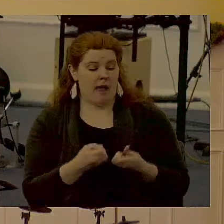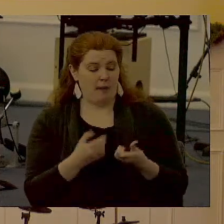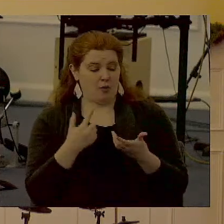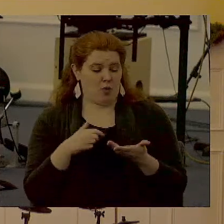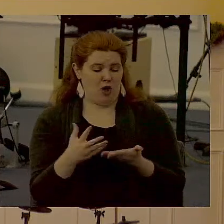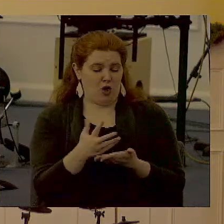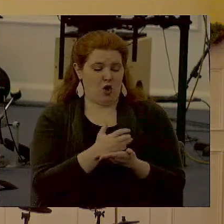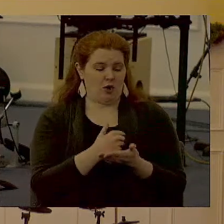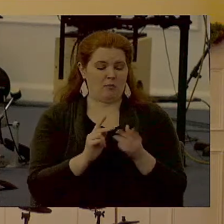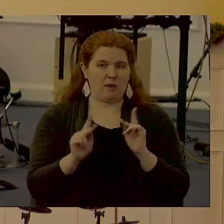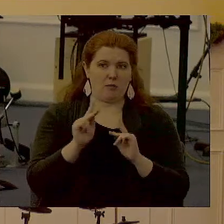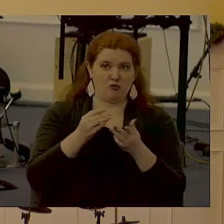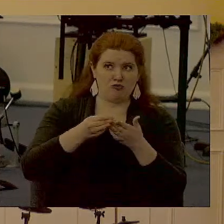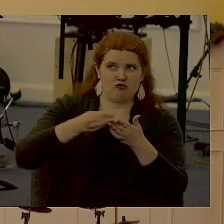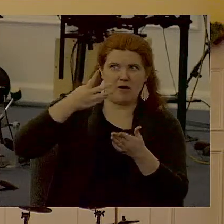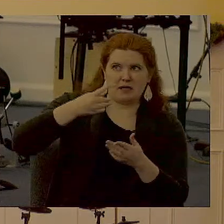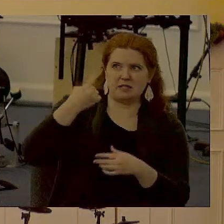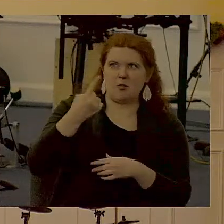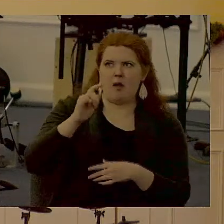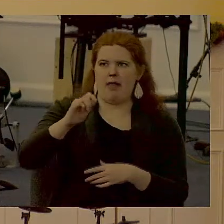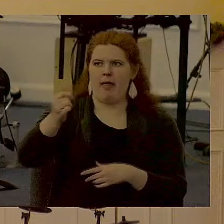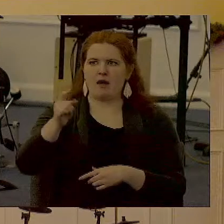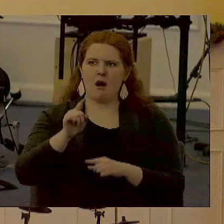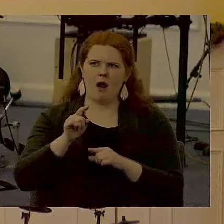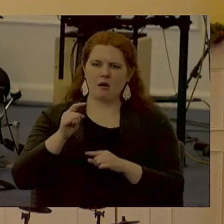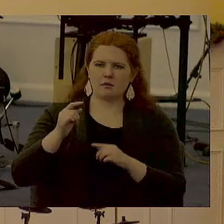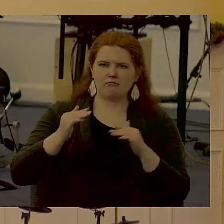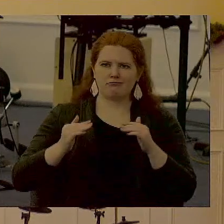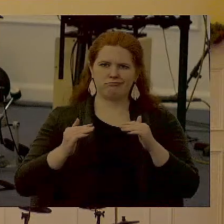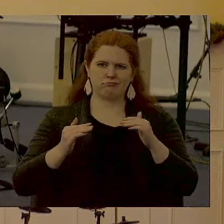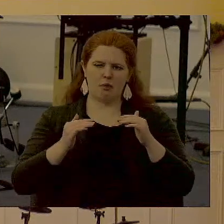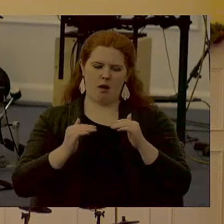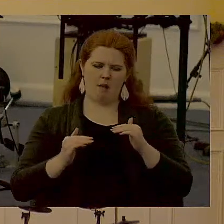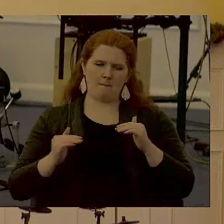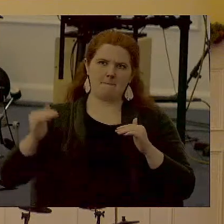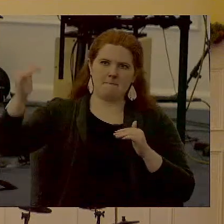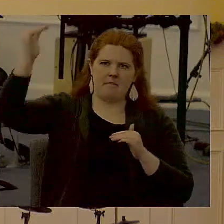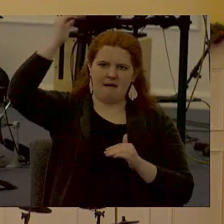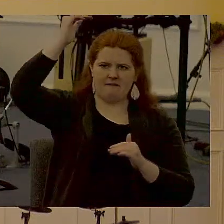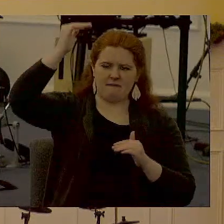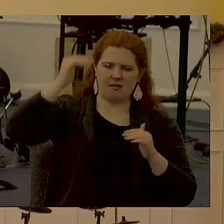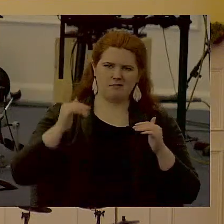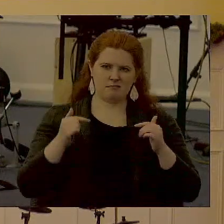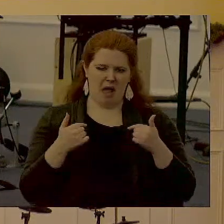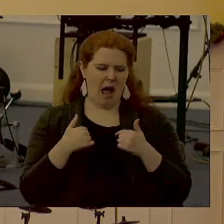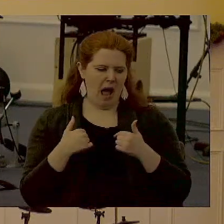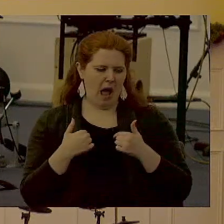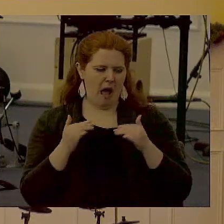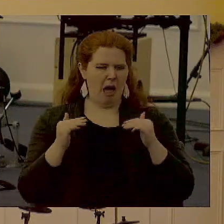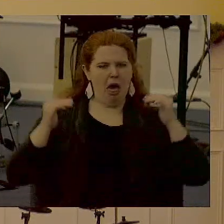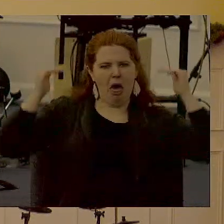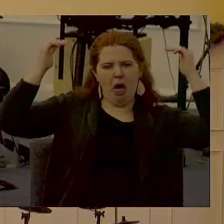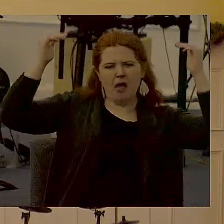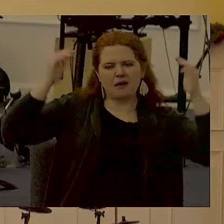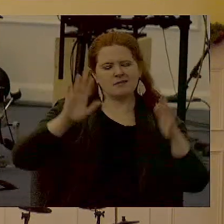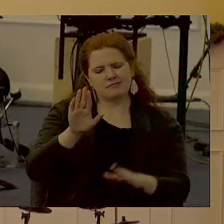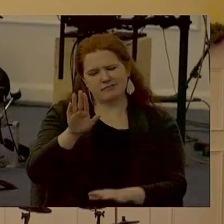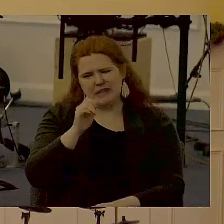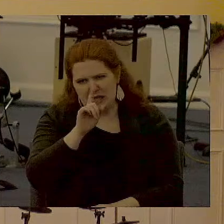make, the rich as somebody else far above us, which actually is entirely